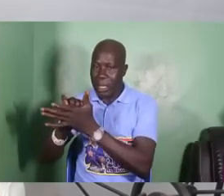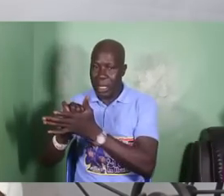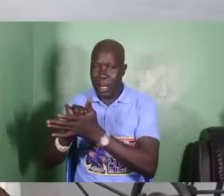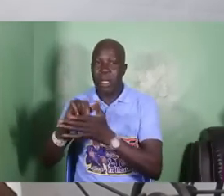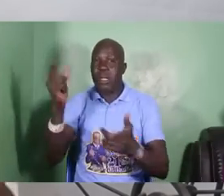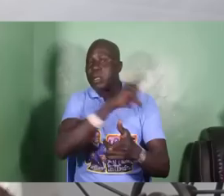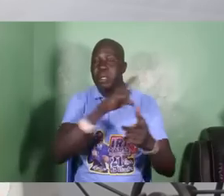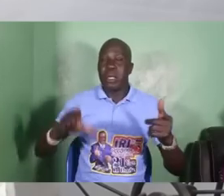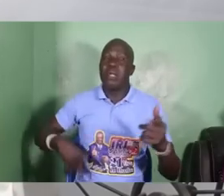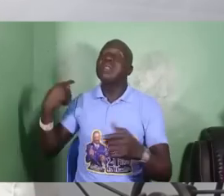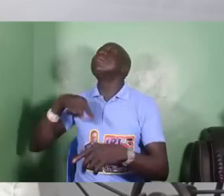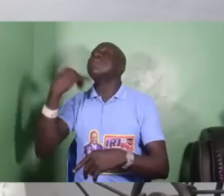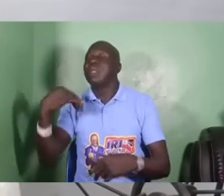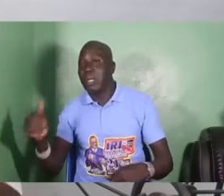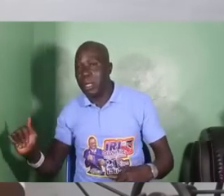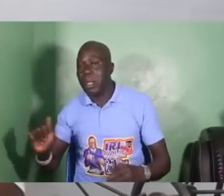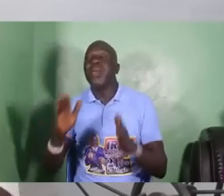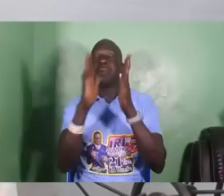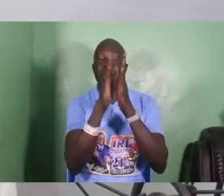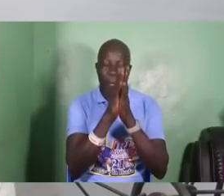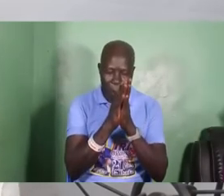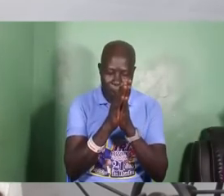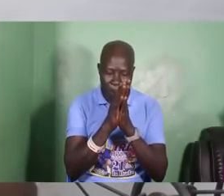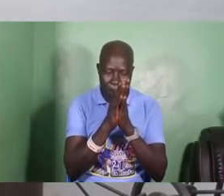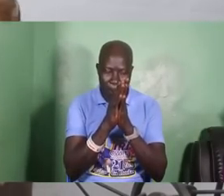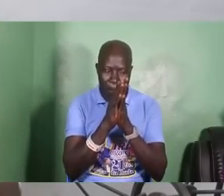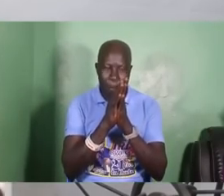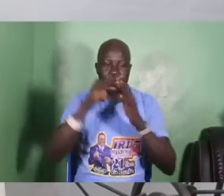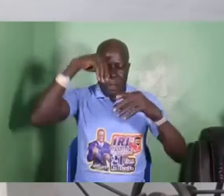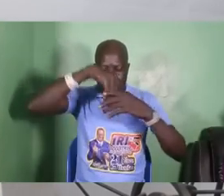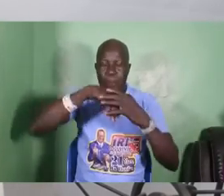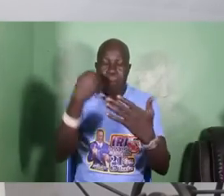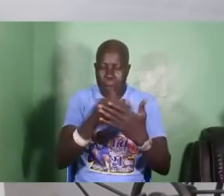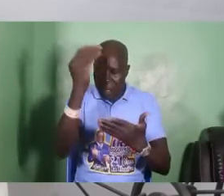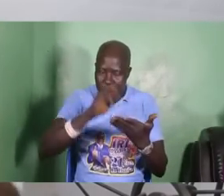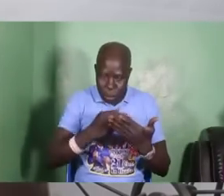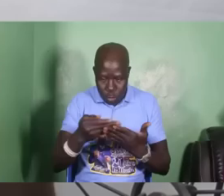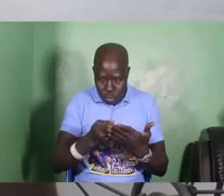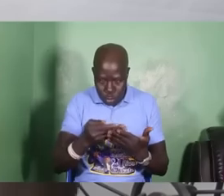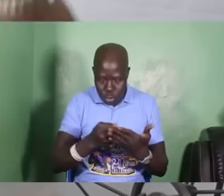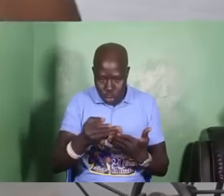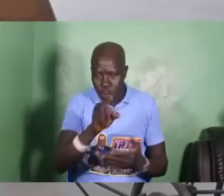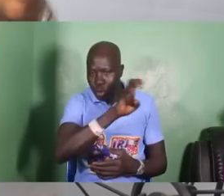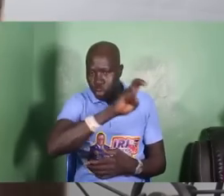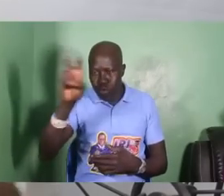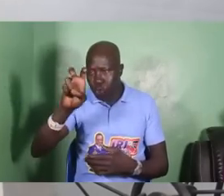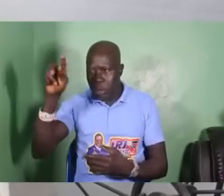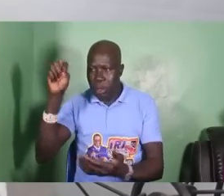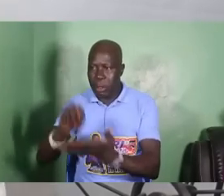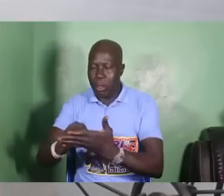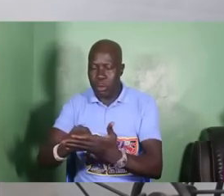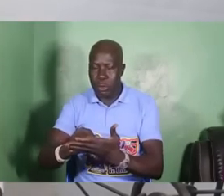that. The Lord says, pray. Buy soap.